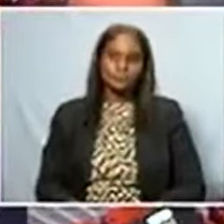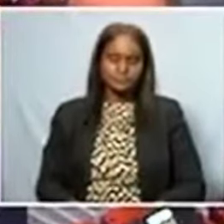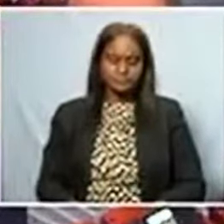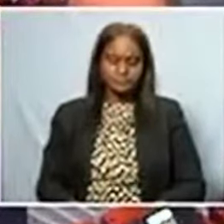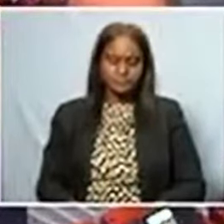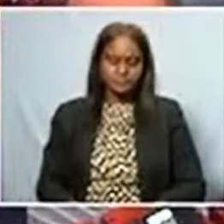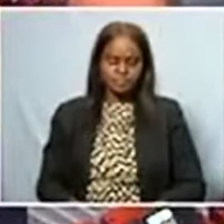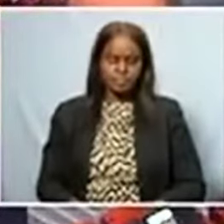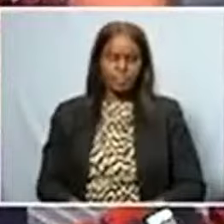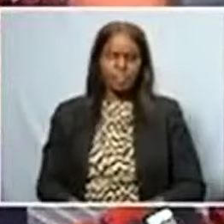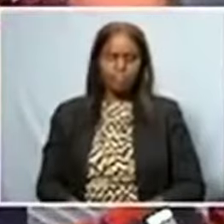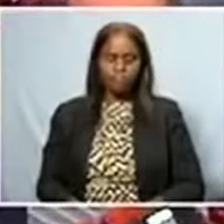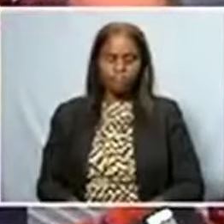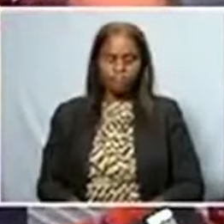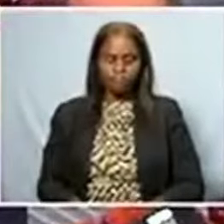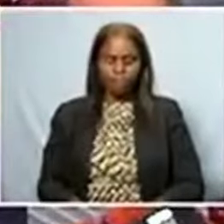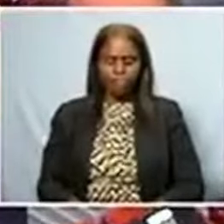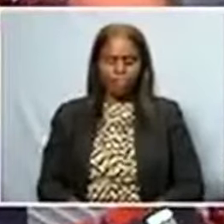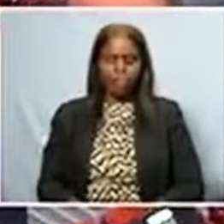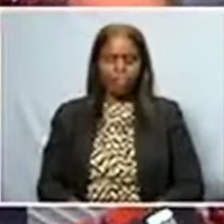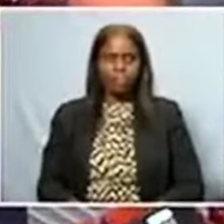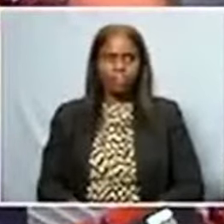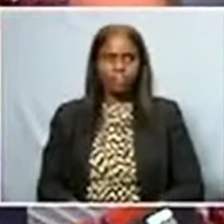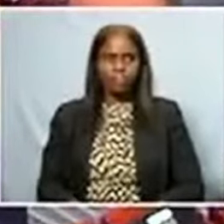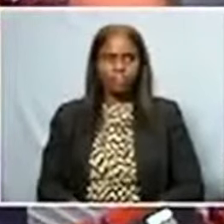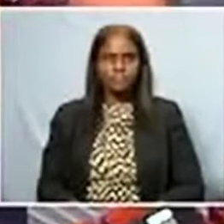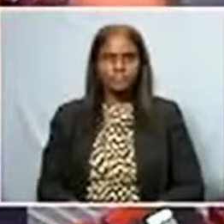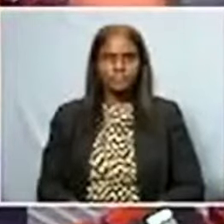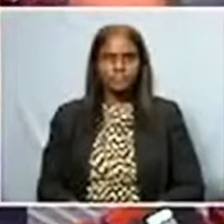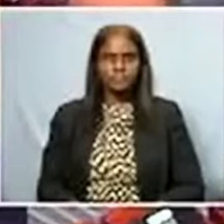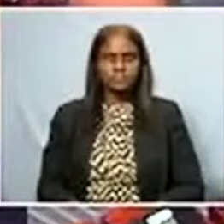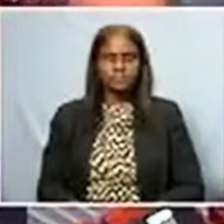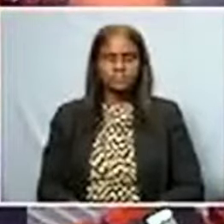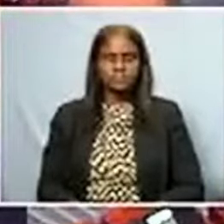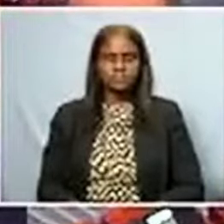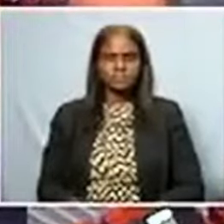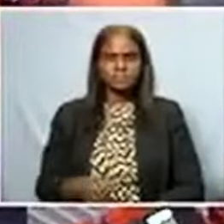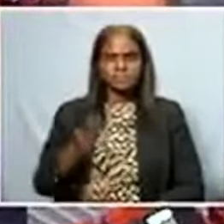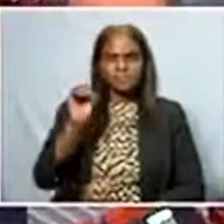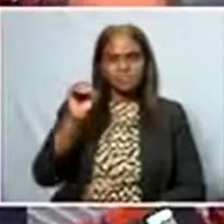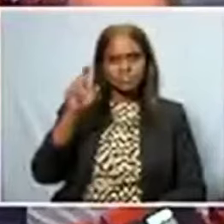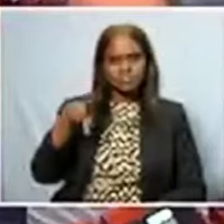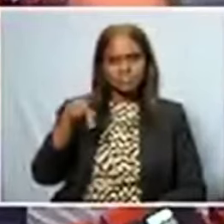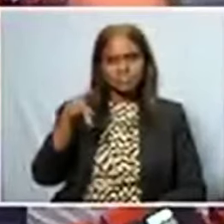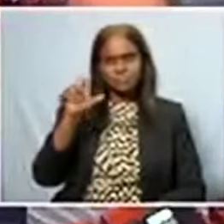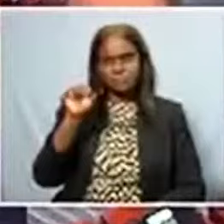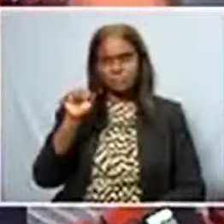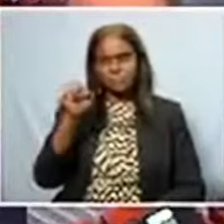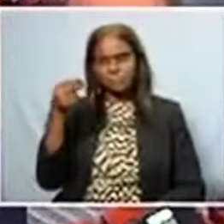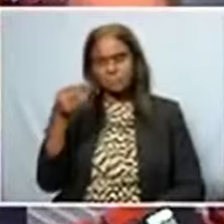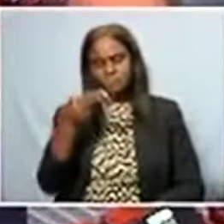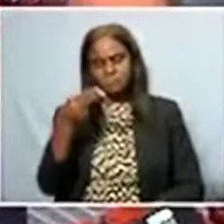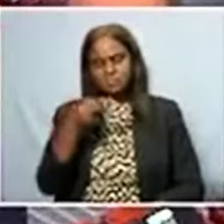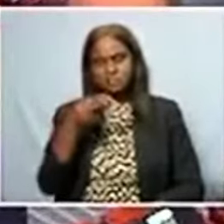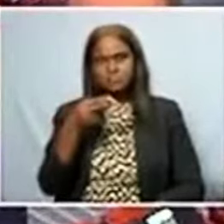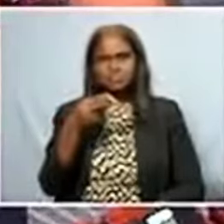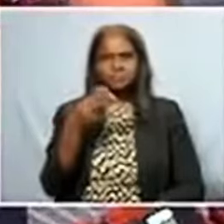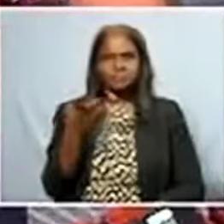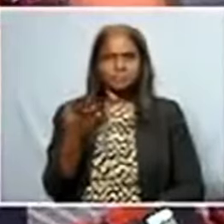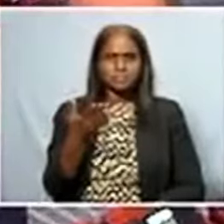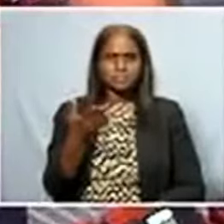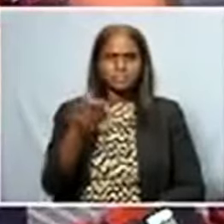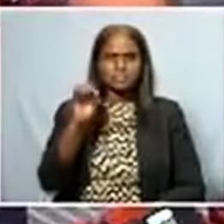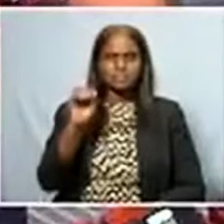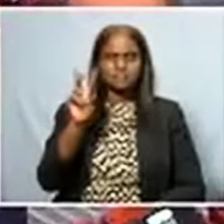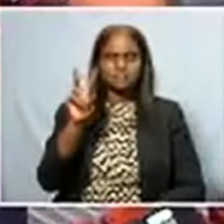Yes, indeed, and some of the heads include Head 01, Office of the President, State House. Head 02, Office of the Vice President. Head